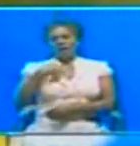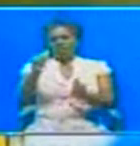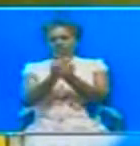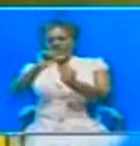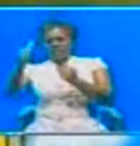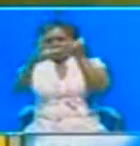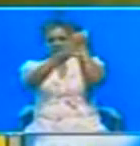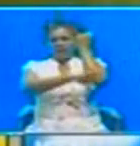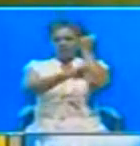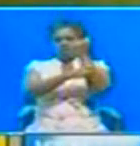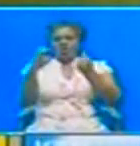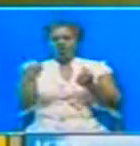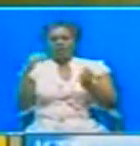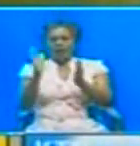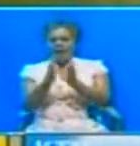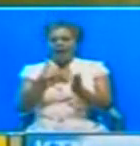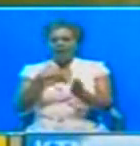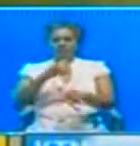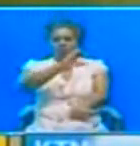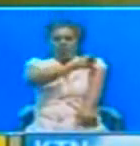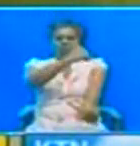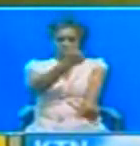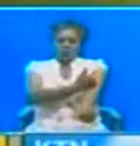We were in contact with authorities